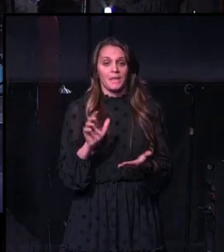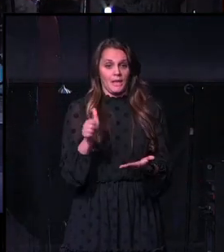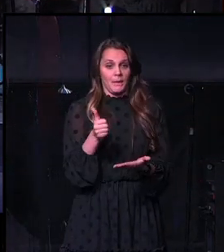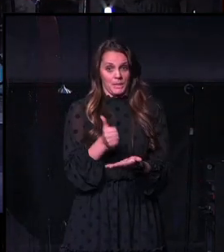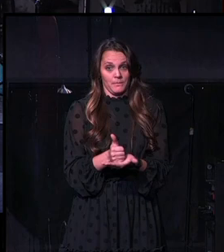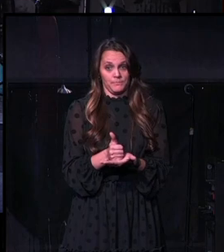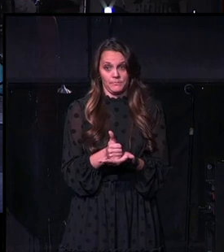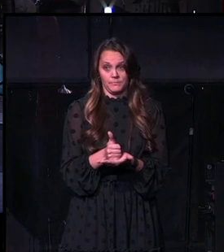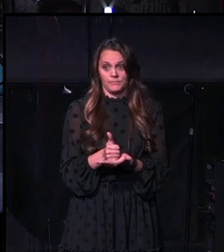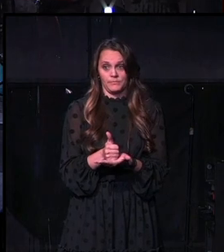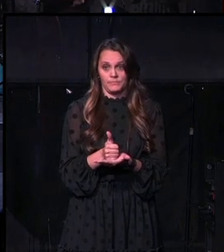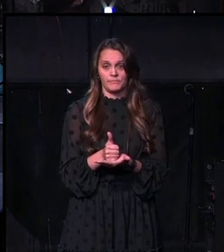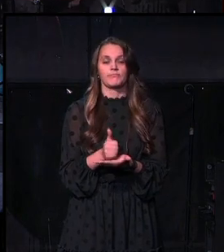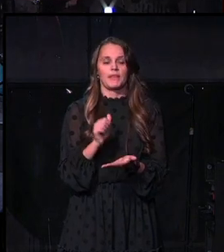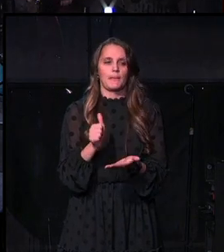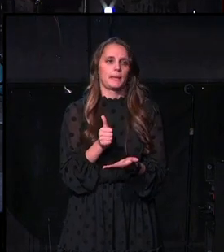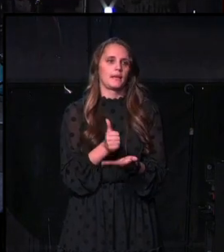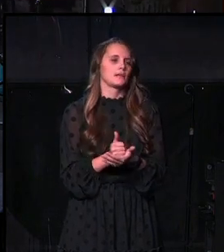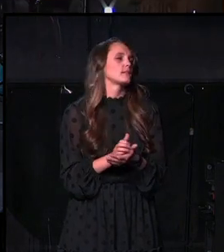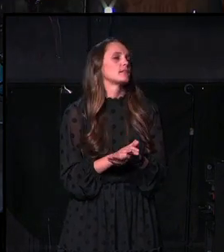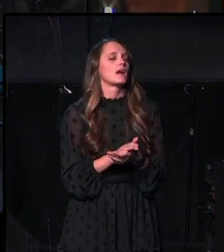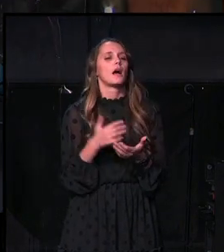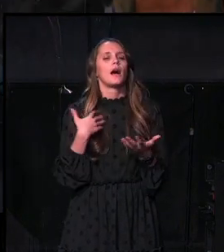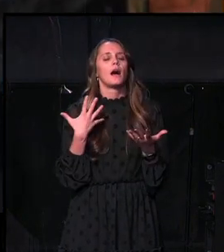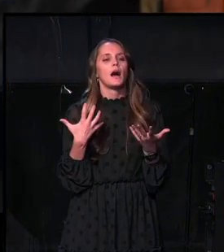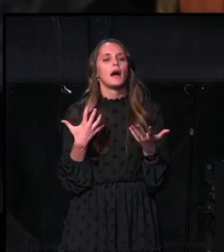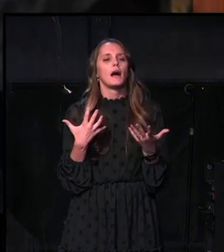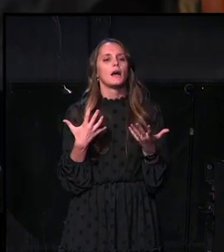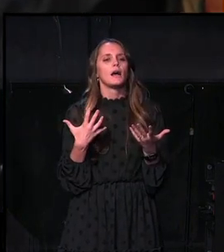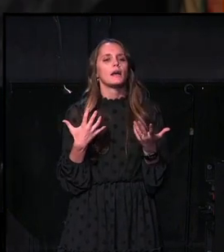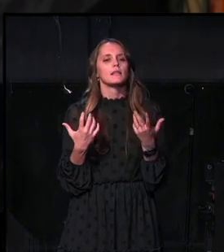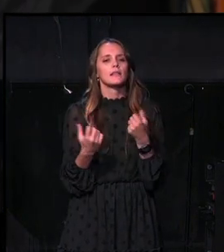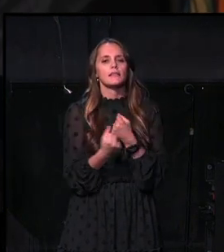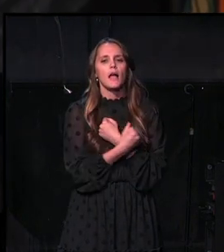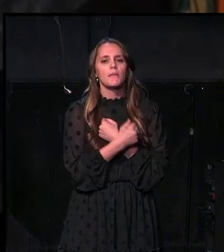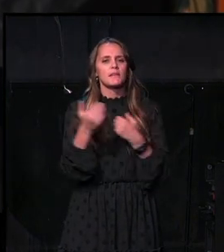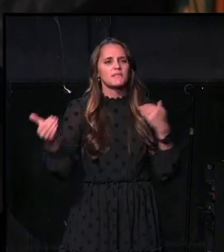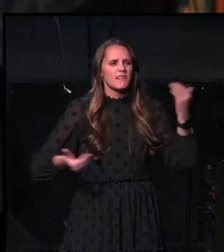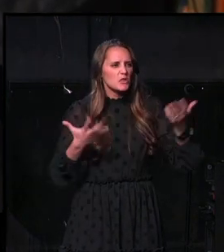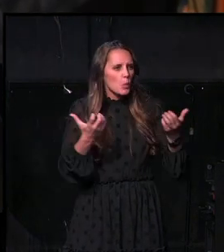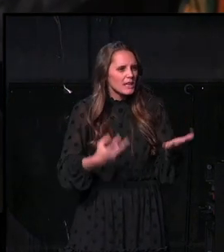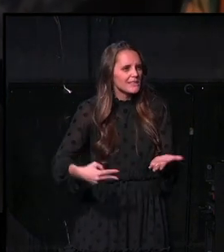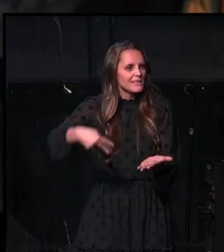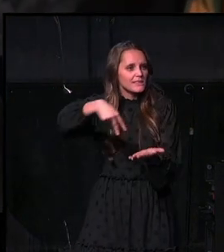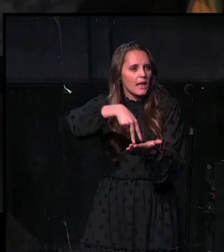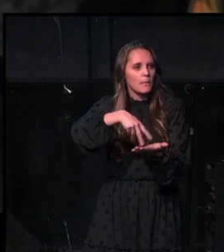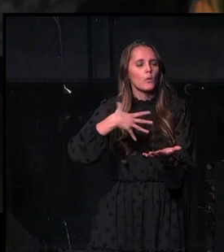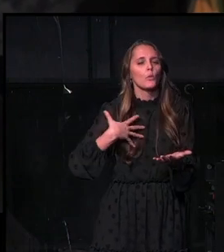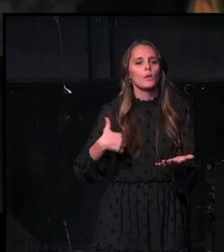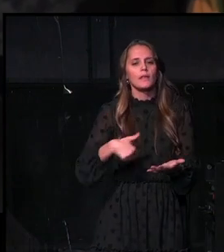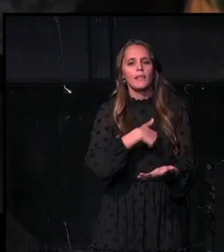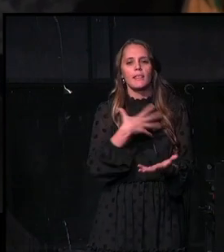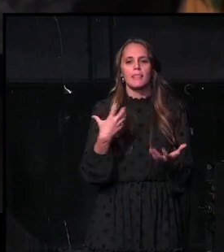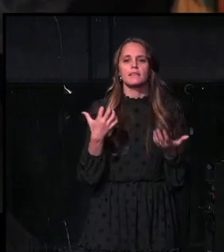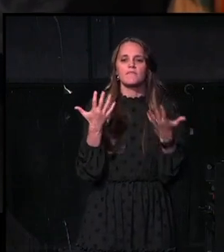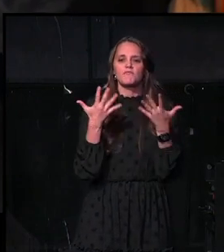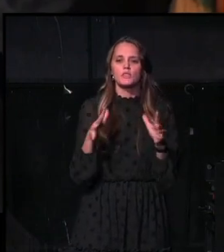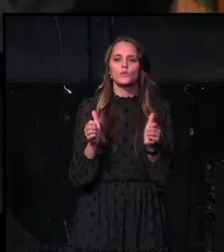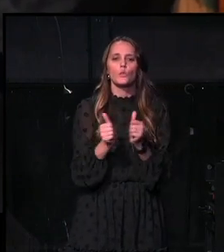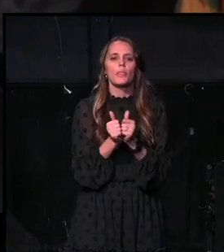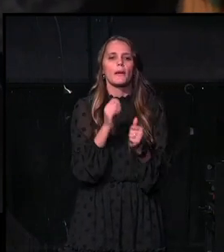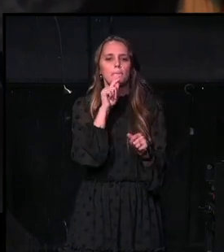Amen. Amen. Well, hey, I'd love to invite you, if you want to stand up right now, we'd love to close here at Frontline with a